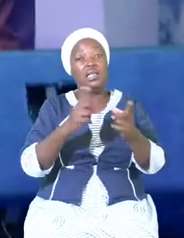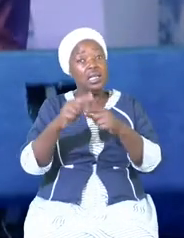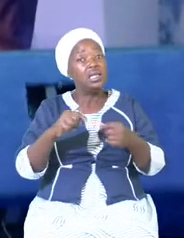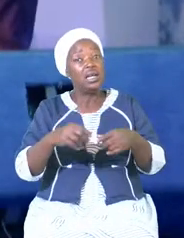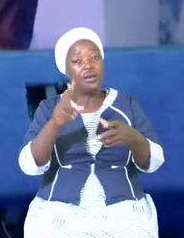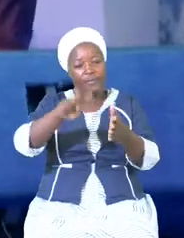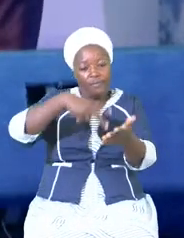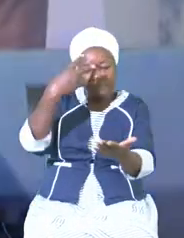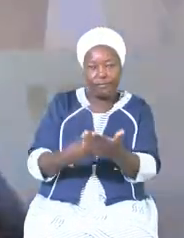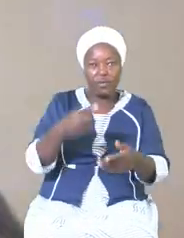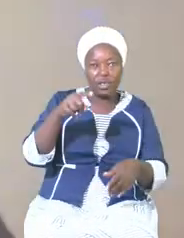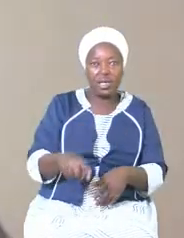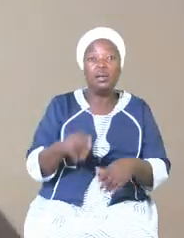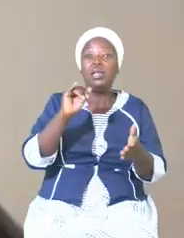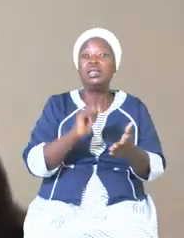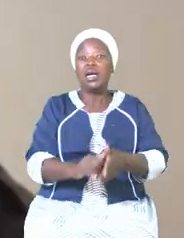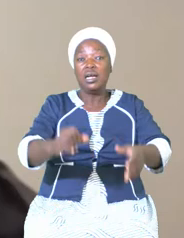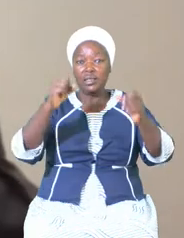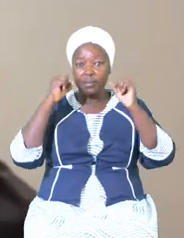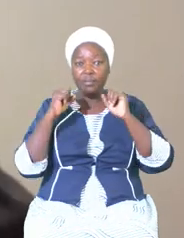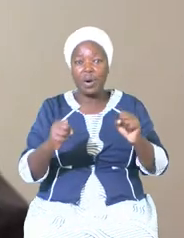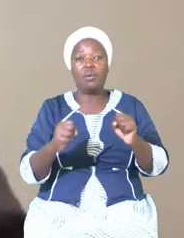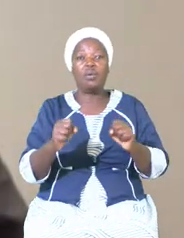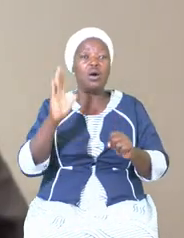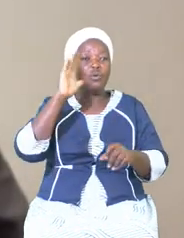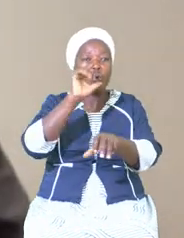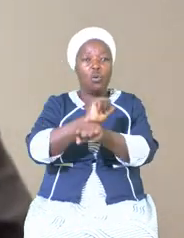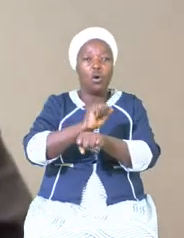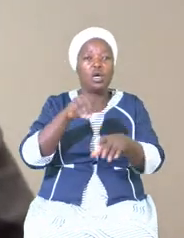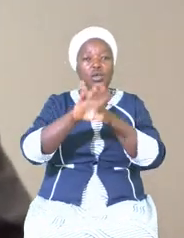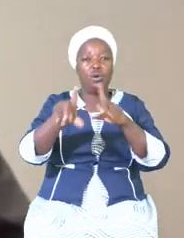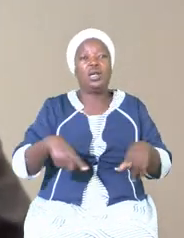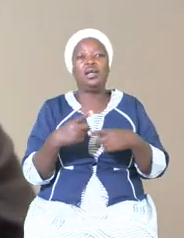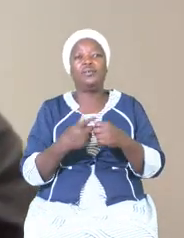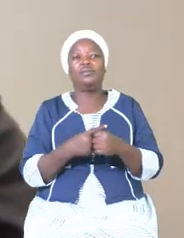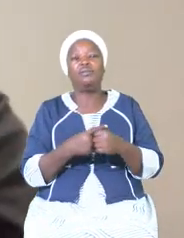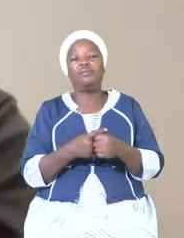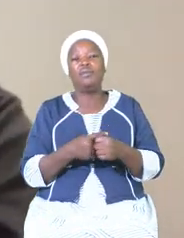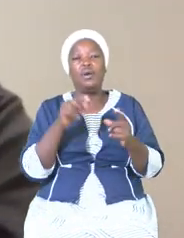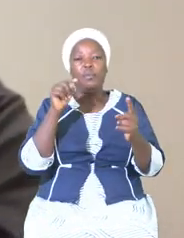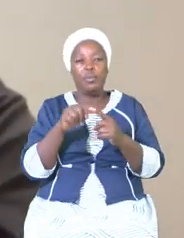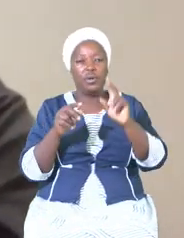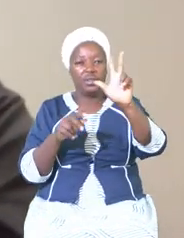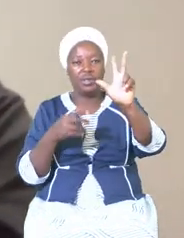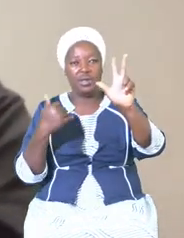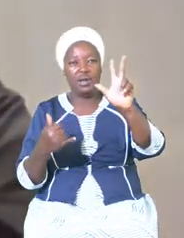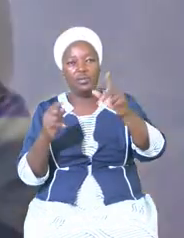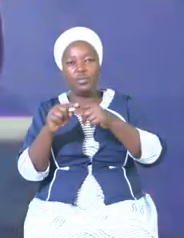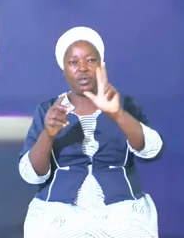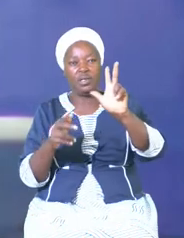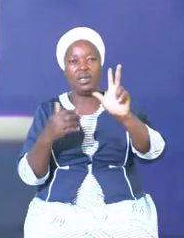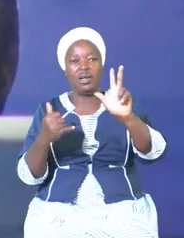down, that power will work in your life. I come to point number three now. Point number